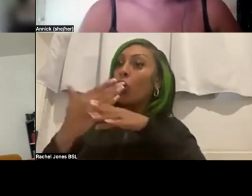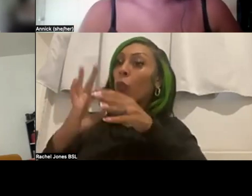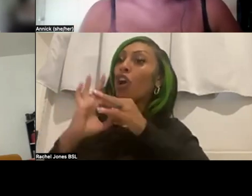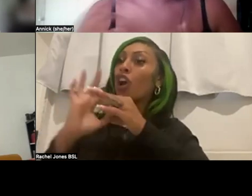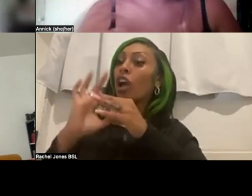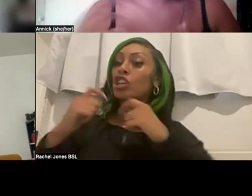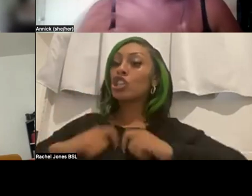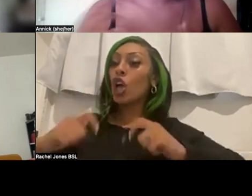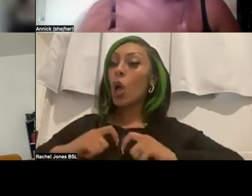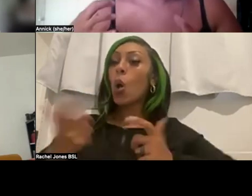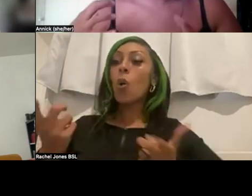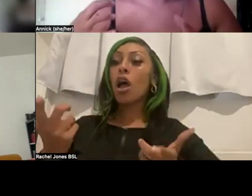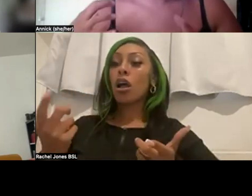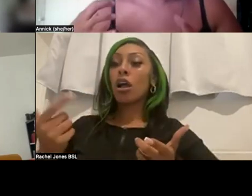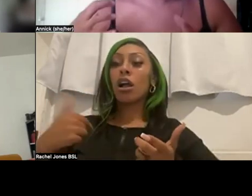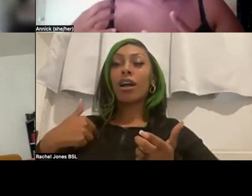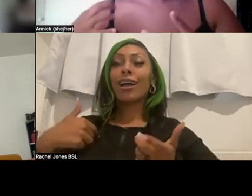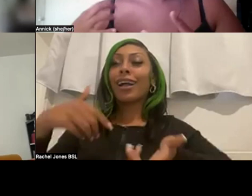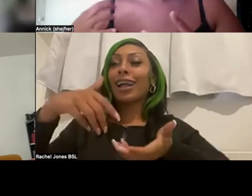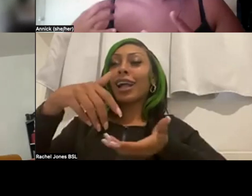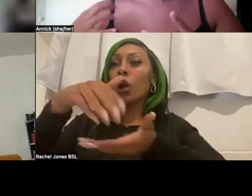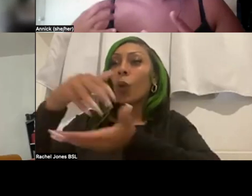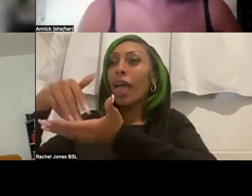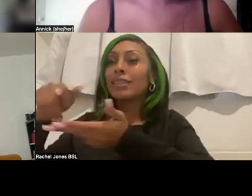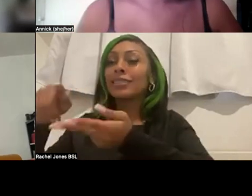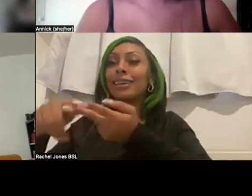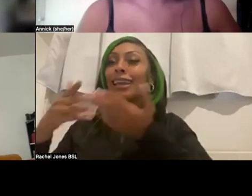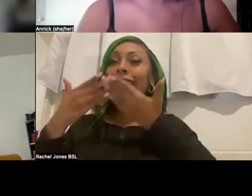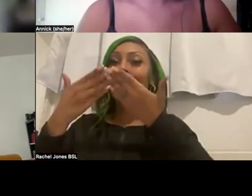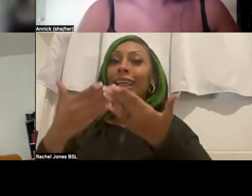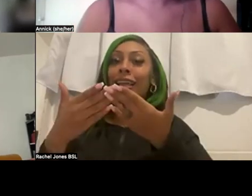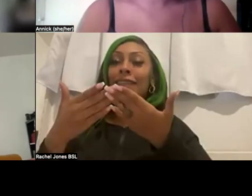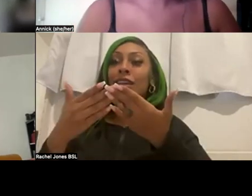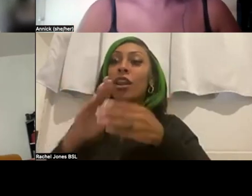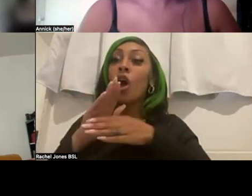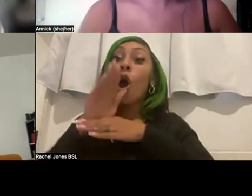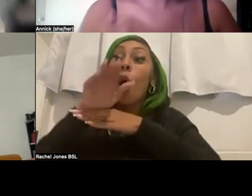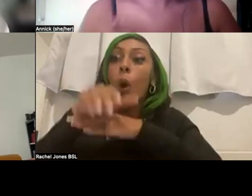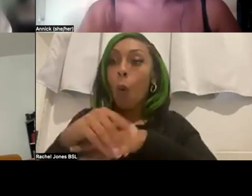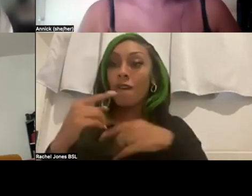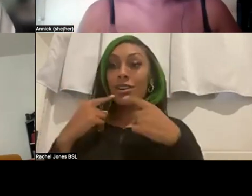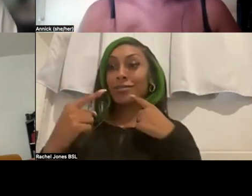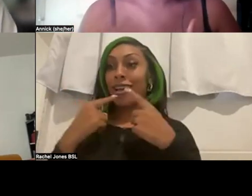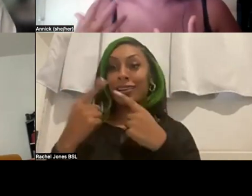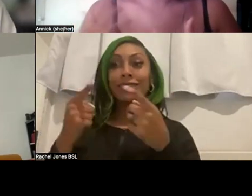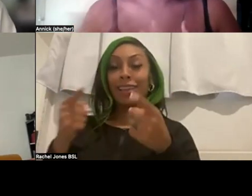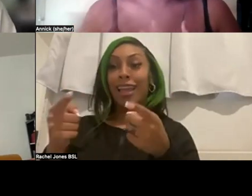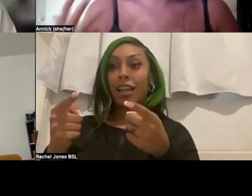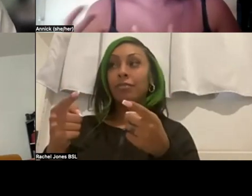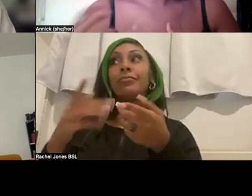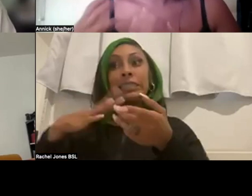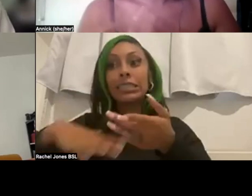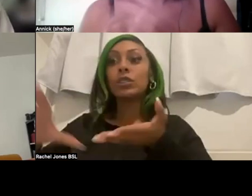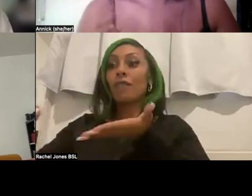of like collecting and giving over data is a condition to getting funding. And so to